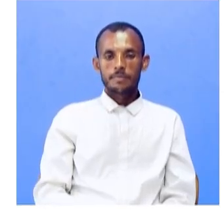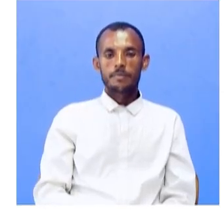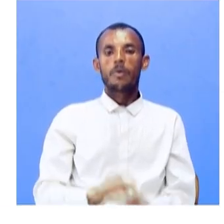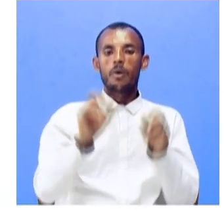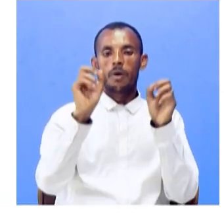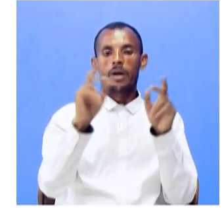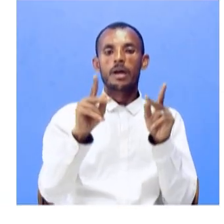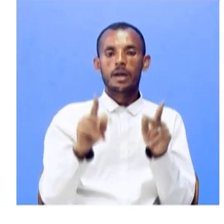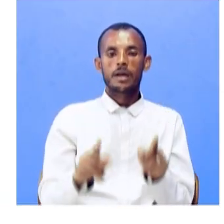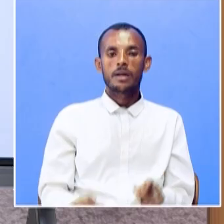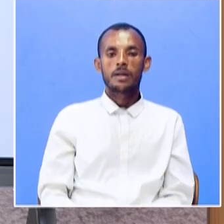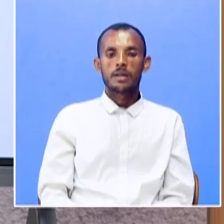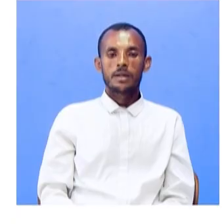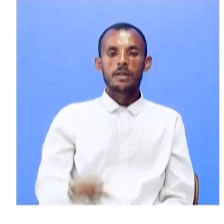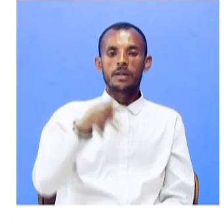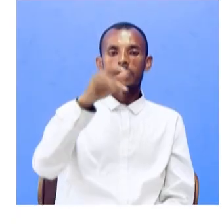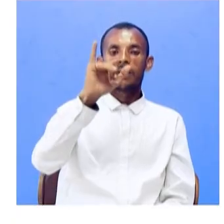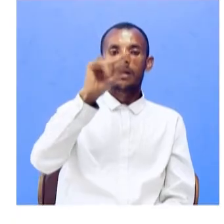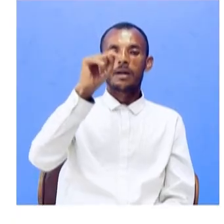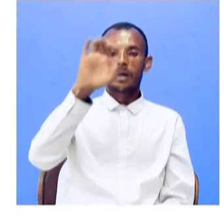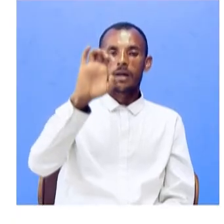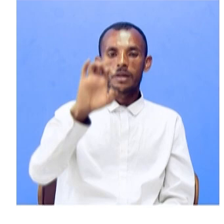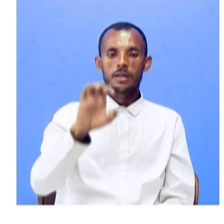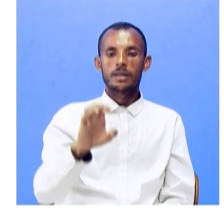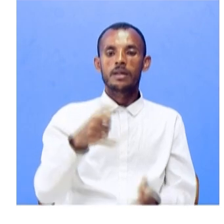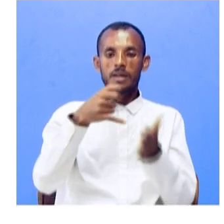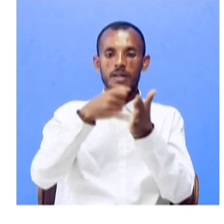Okay, so kite is a